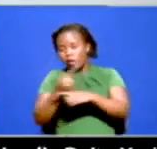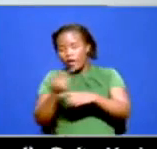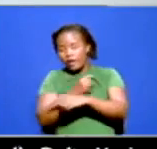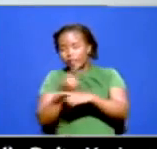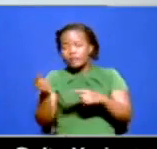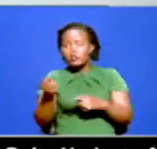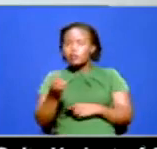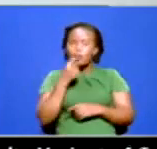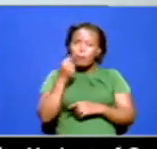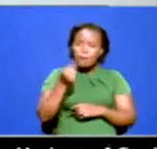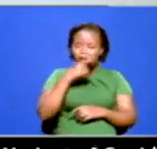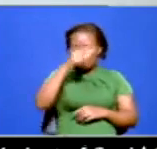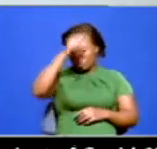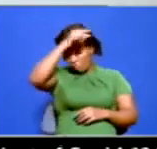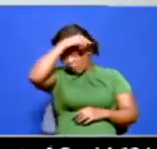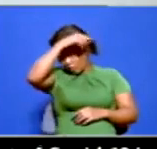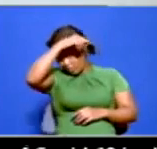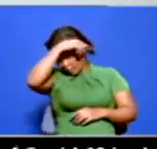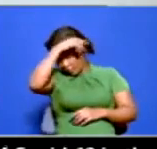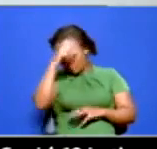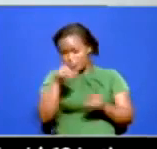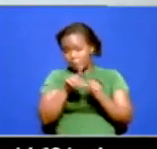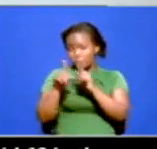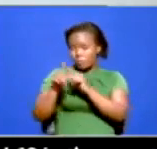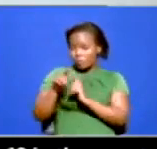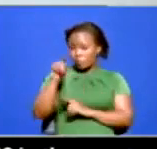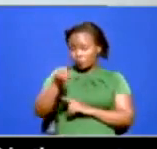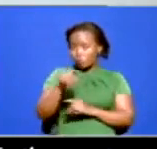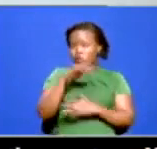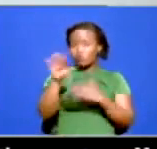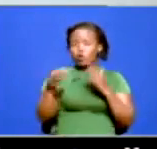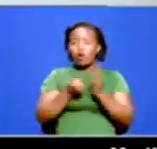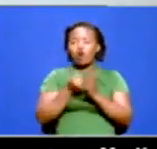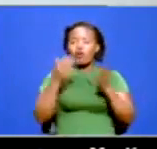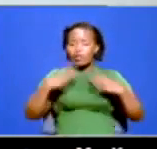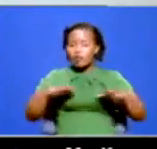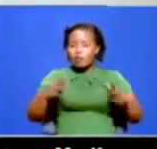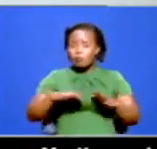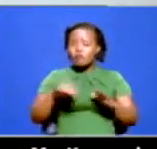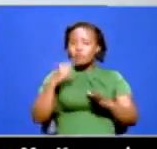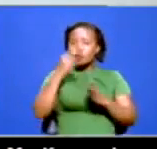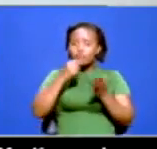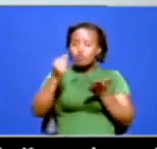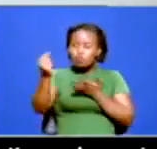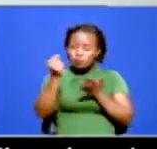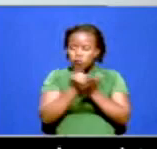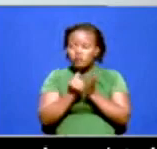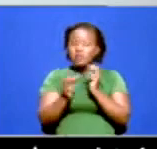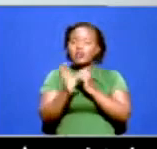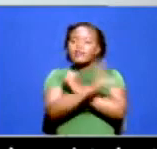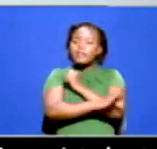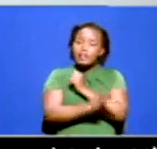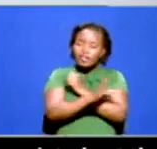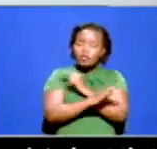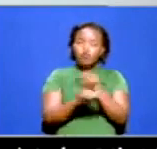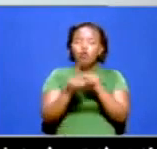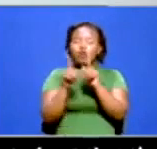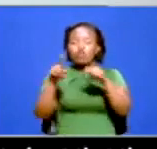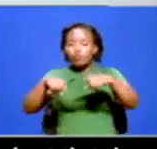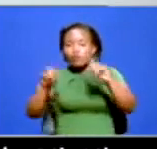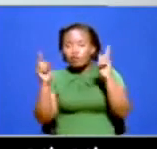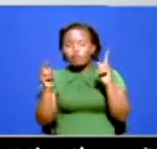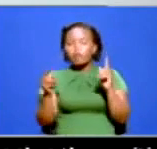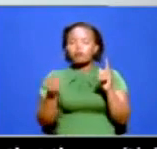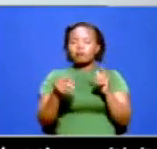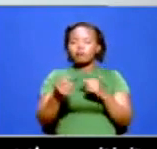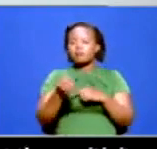degrees. And these are people who will be coming in from within this country who are practitioners themselves, or